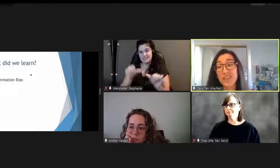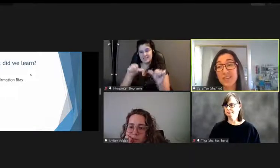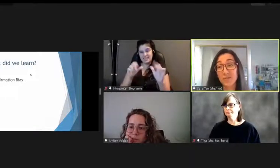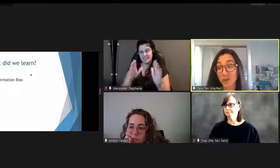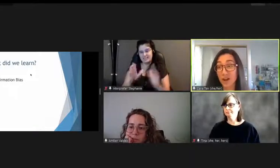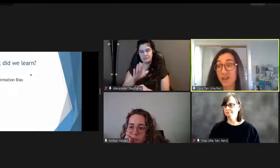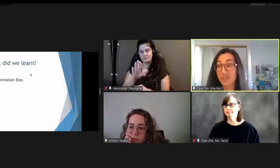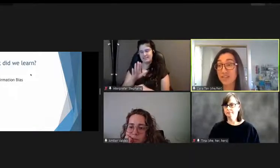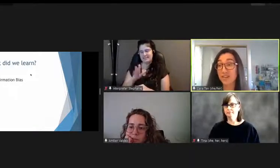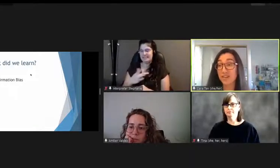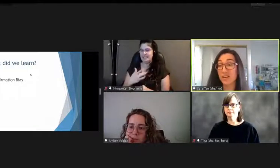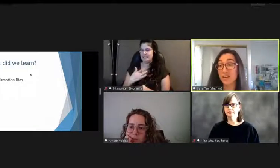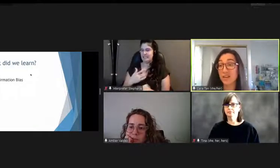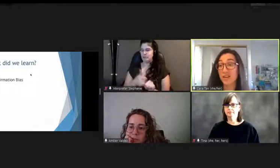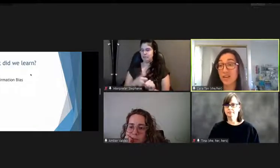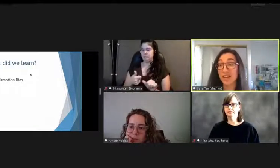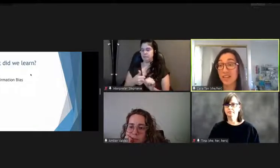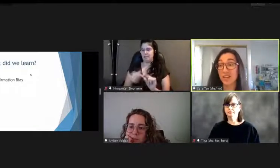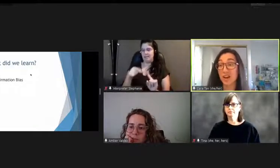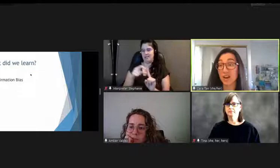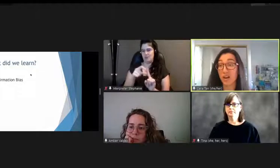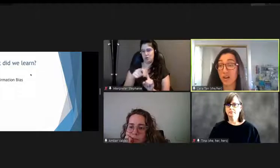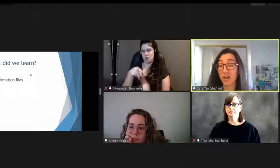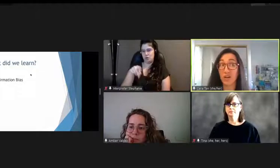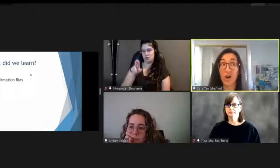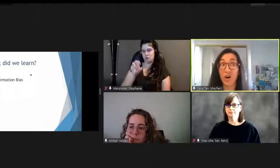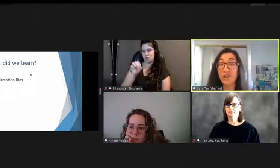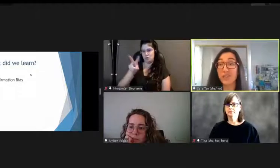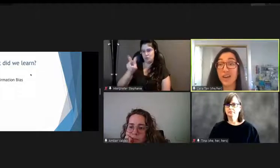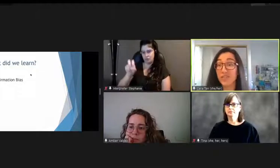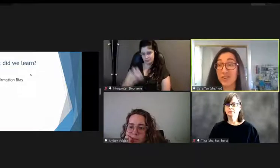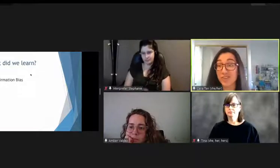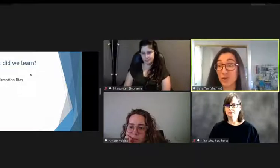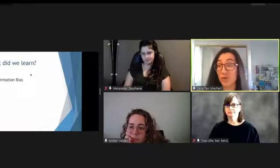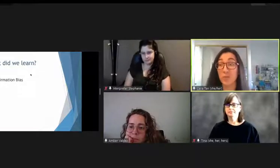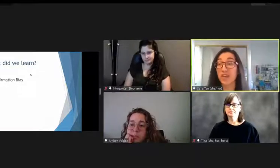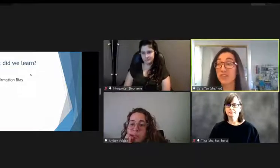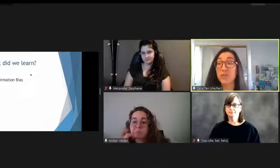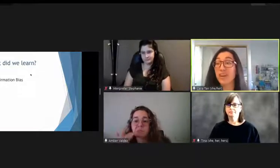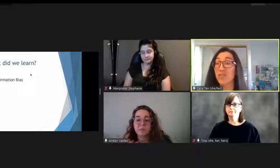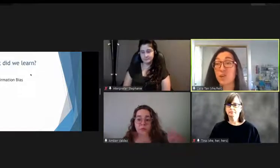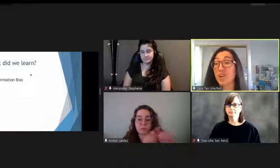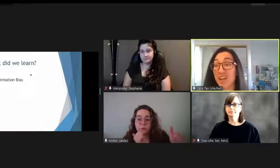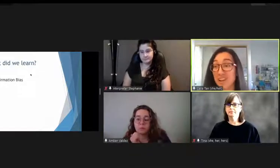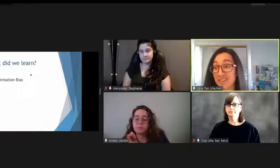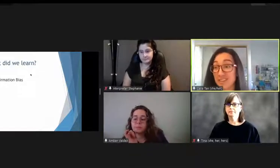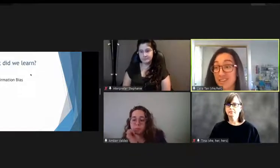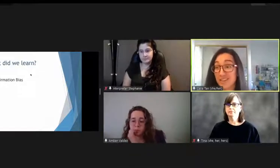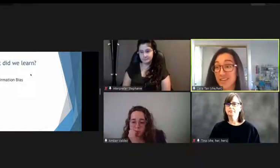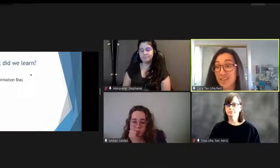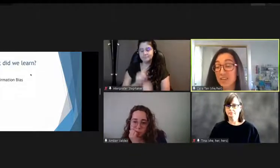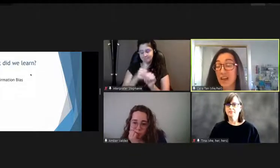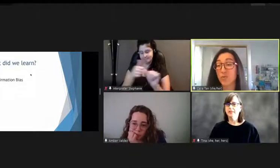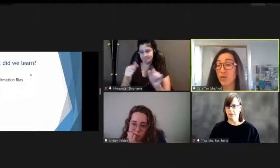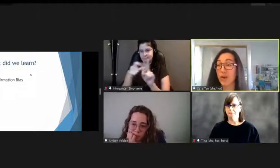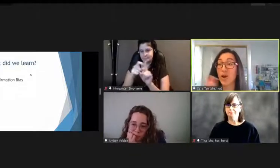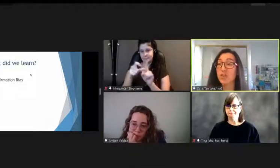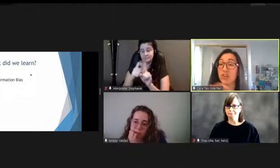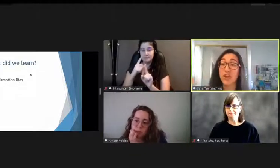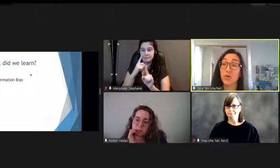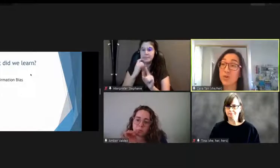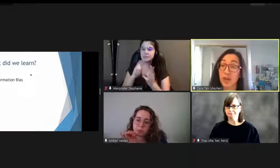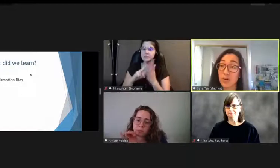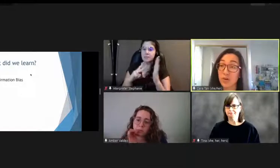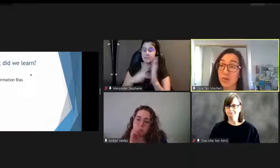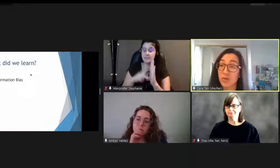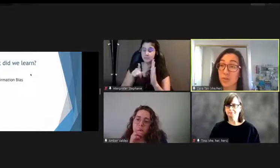because for us, it takes all of the evidence that you could possibly ever collect to have, without a